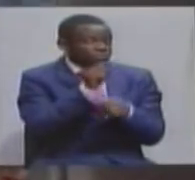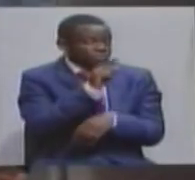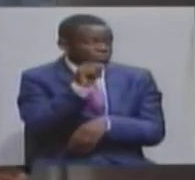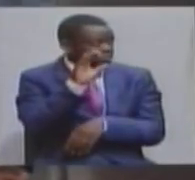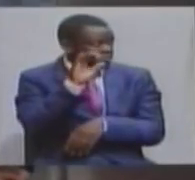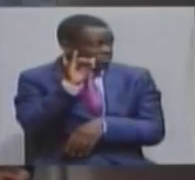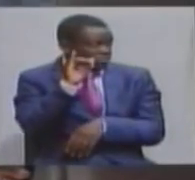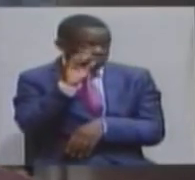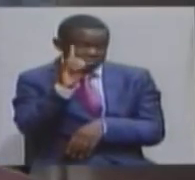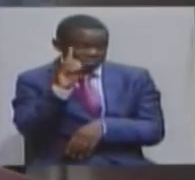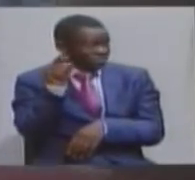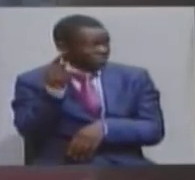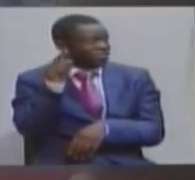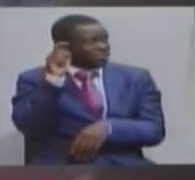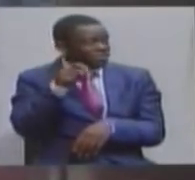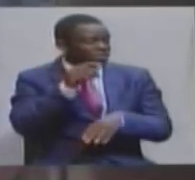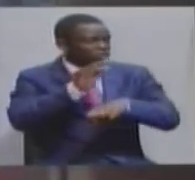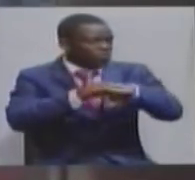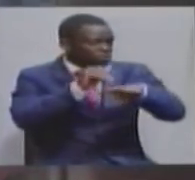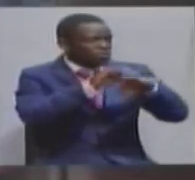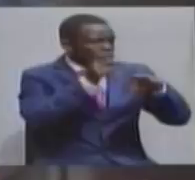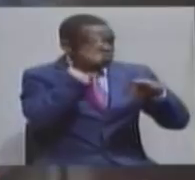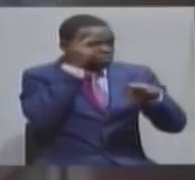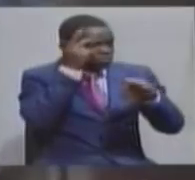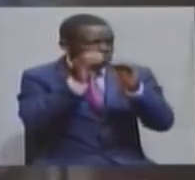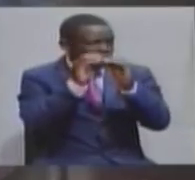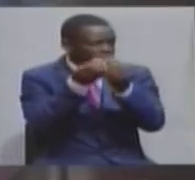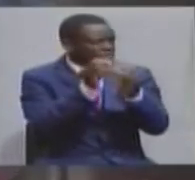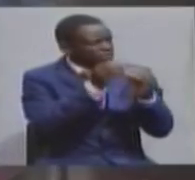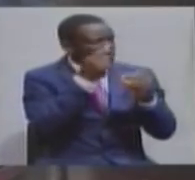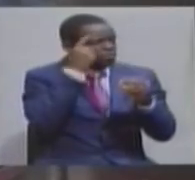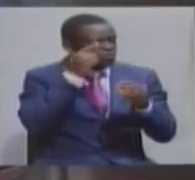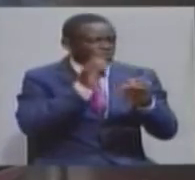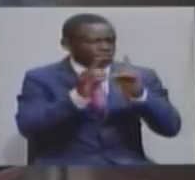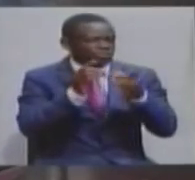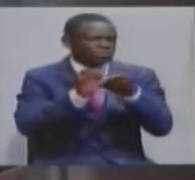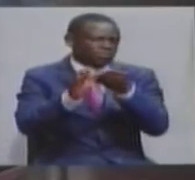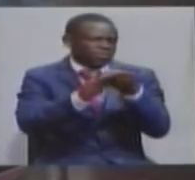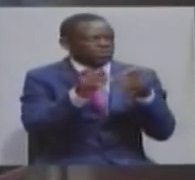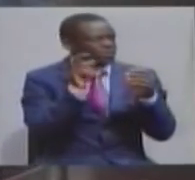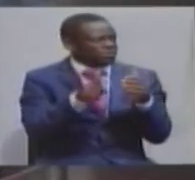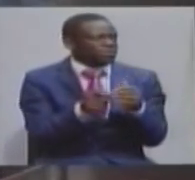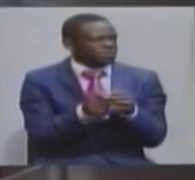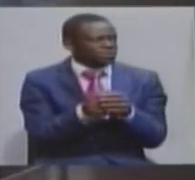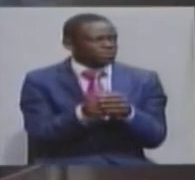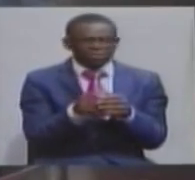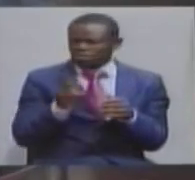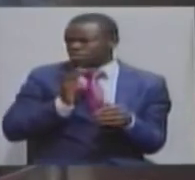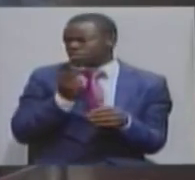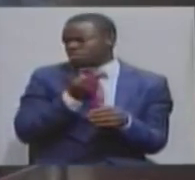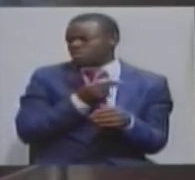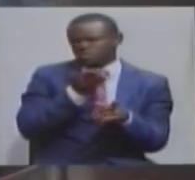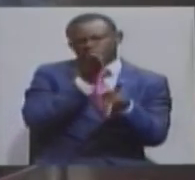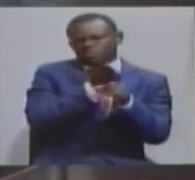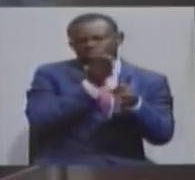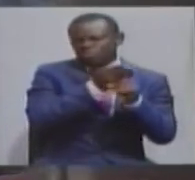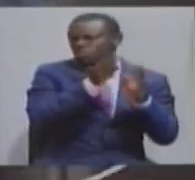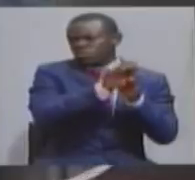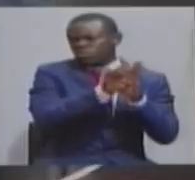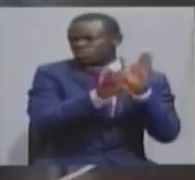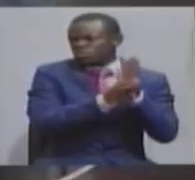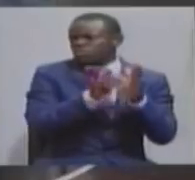now. Yes, so when you discuss the Constitution, what are you to discuss? But you want parliamentarians, Secretary Generals and